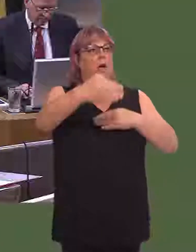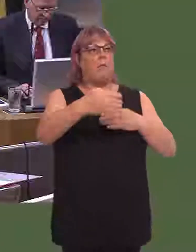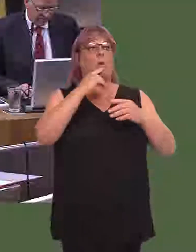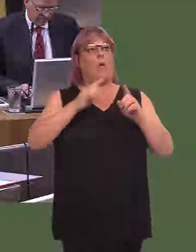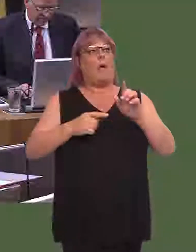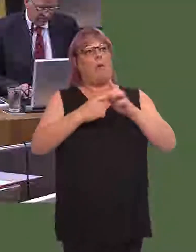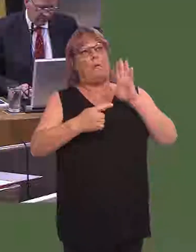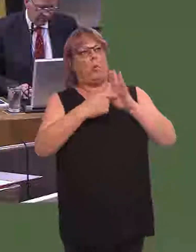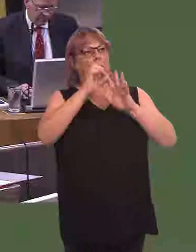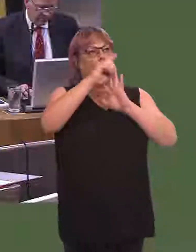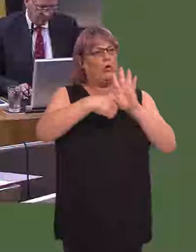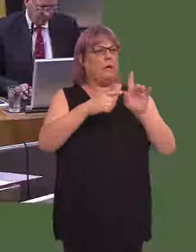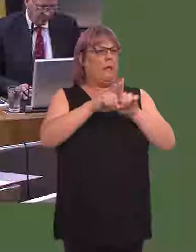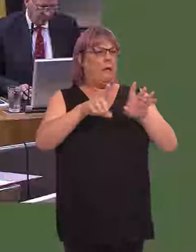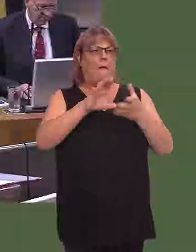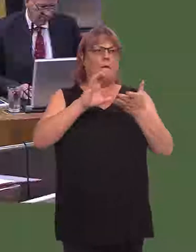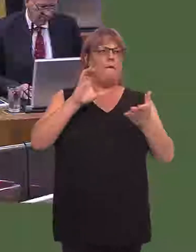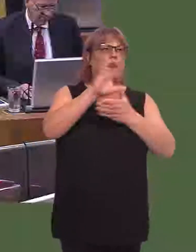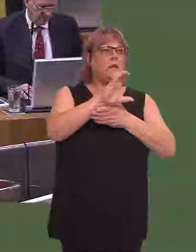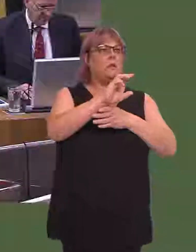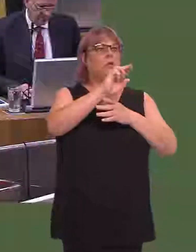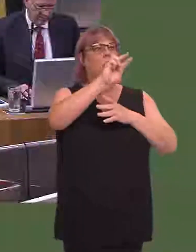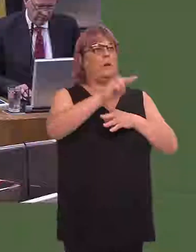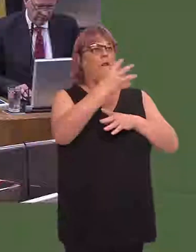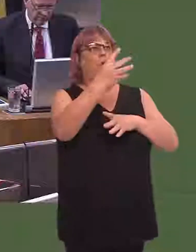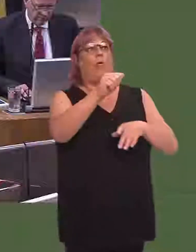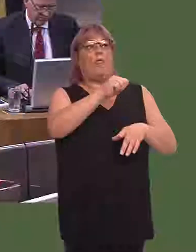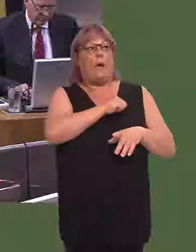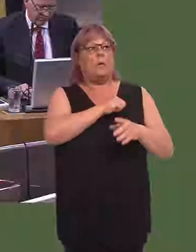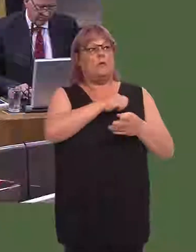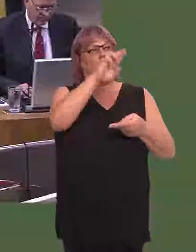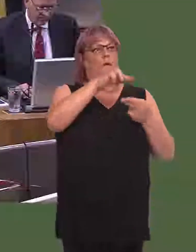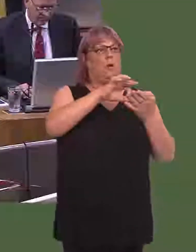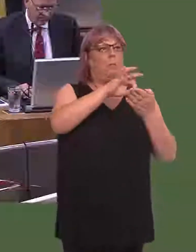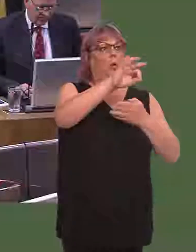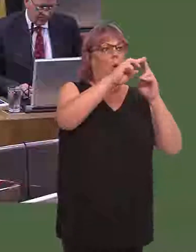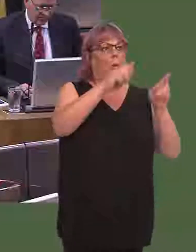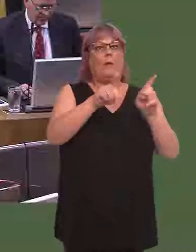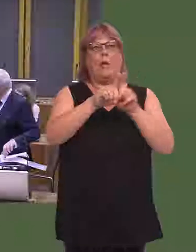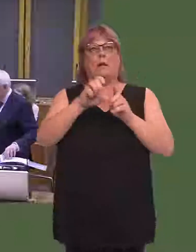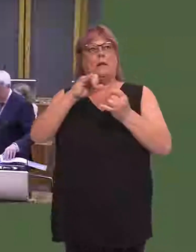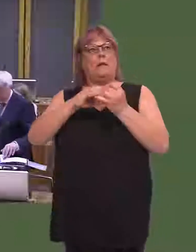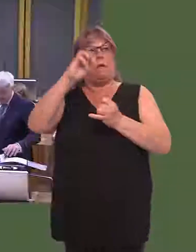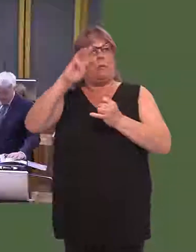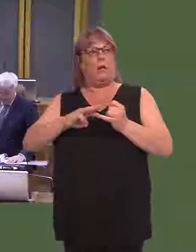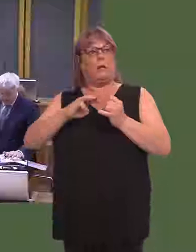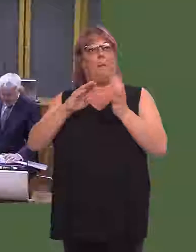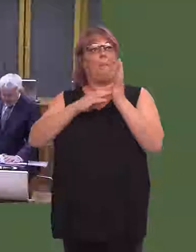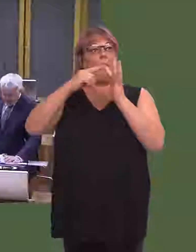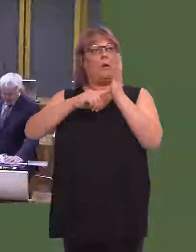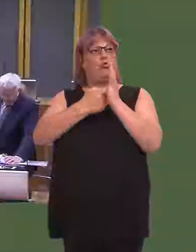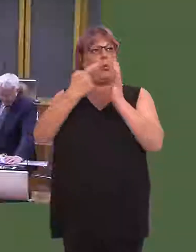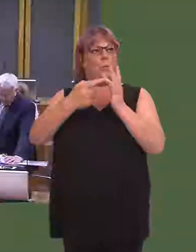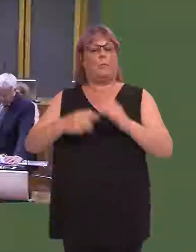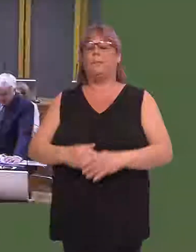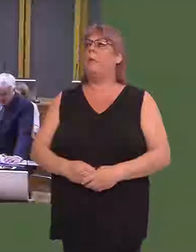term. That includes our flagship infrastructure projects, such as investment in 20,000 affordable homes and the South Wales Metro. Thank